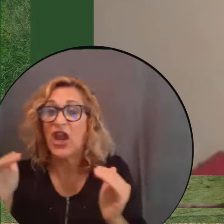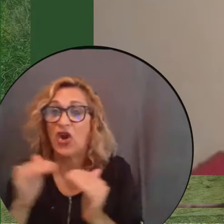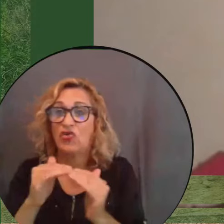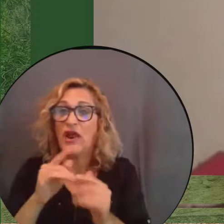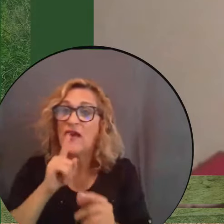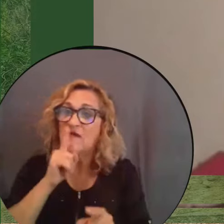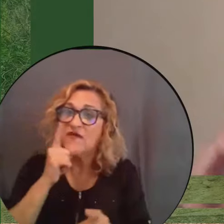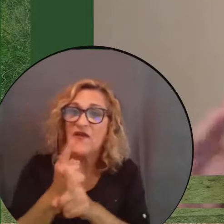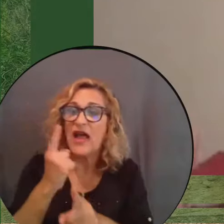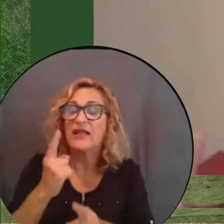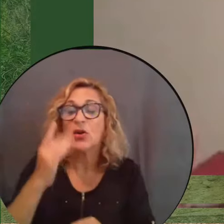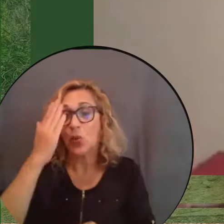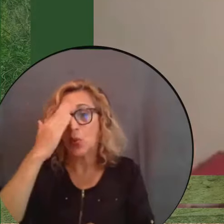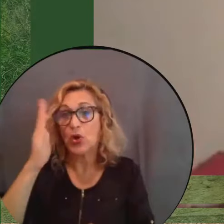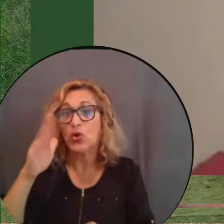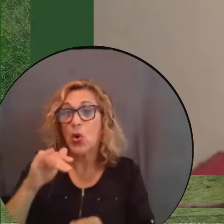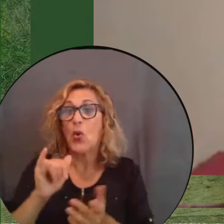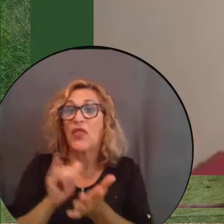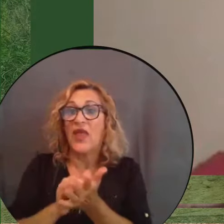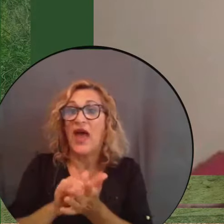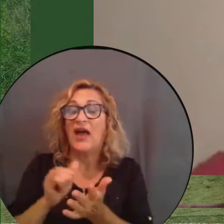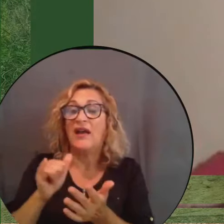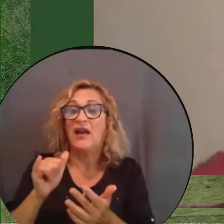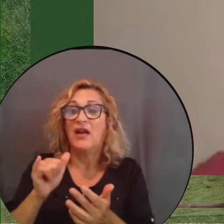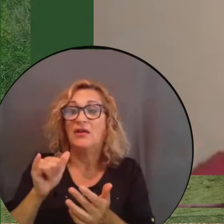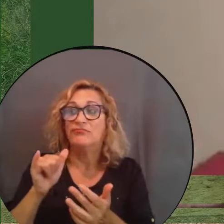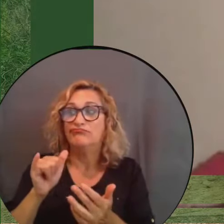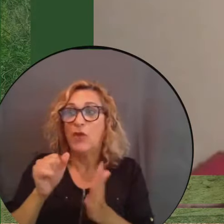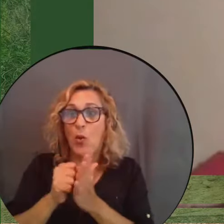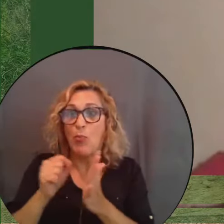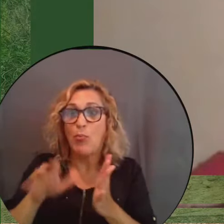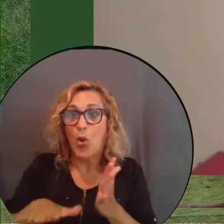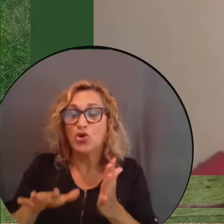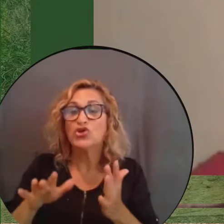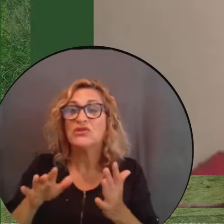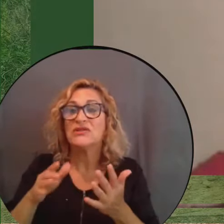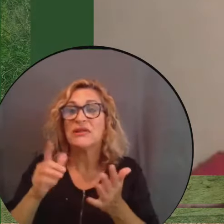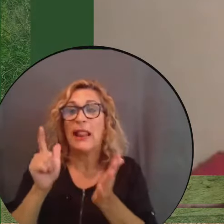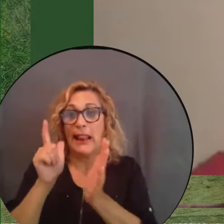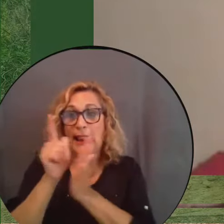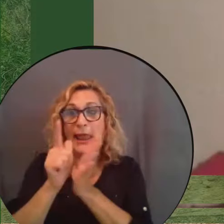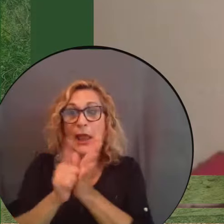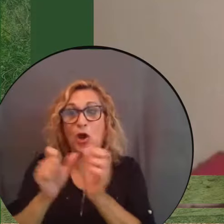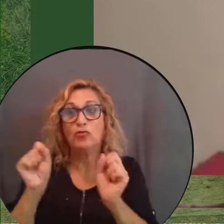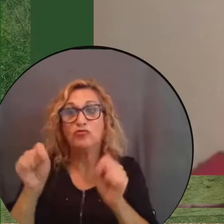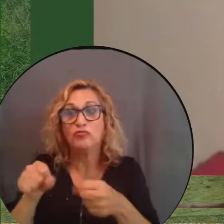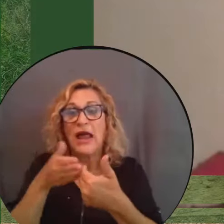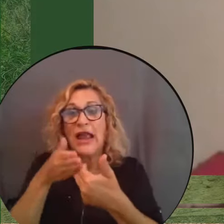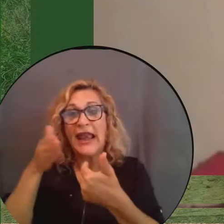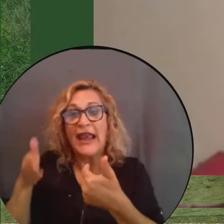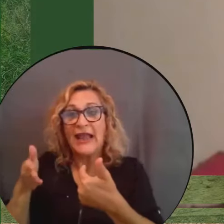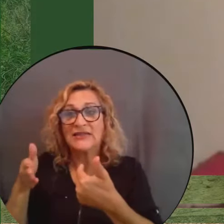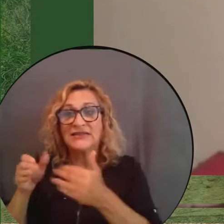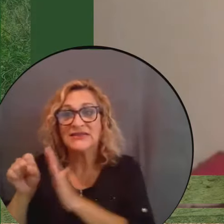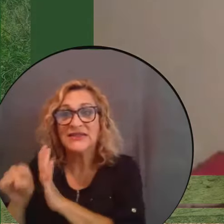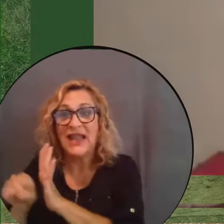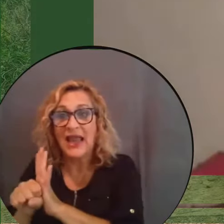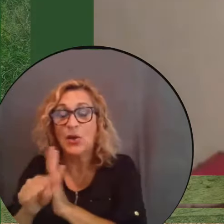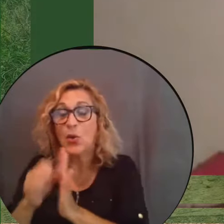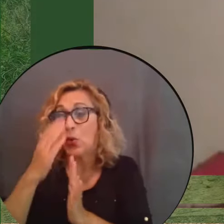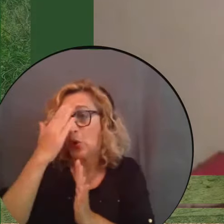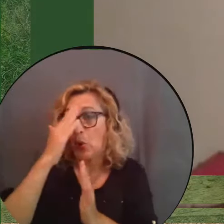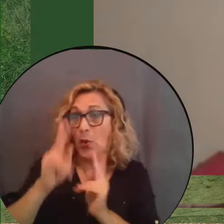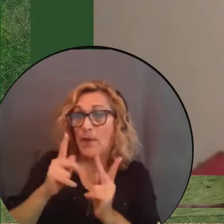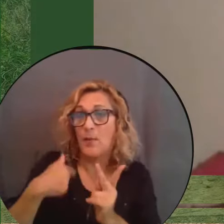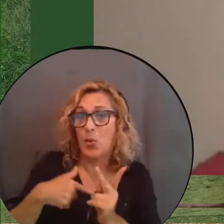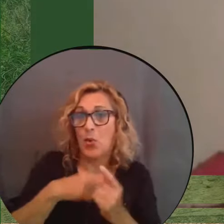is legal in states right next to ours. We know that people need help getting across those state lines. We believe that we have the right to drive them